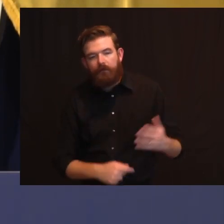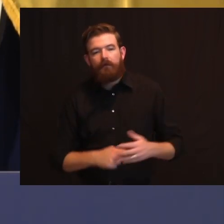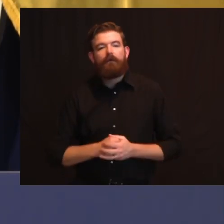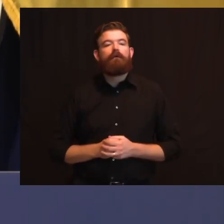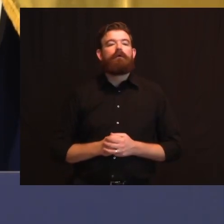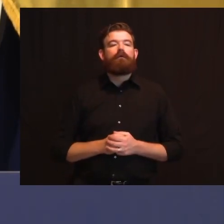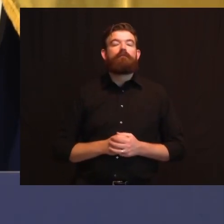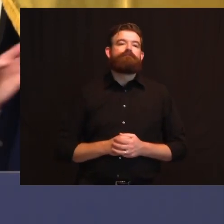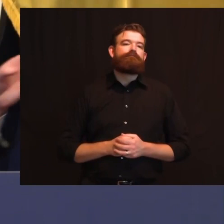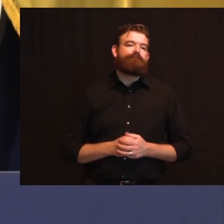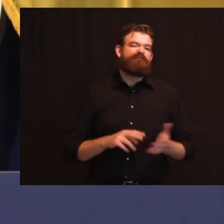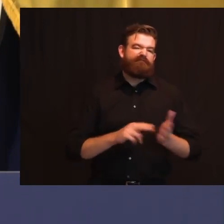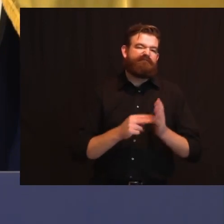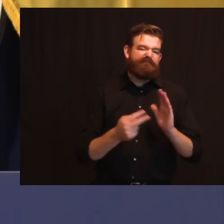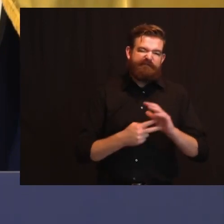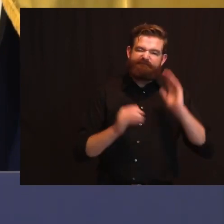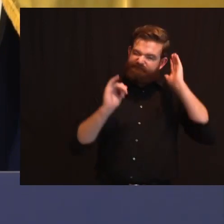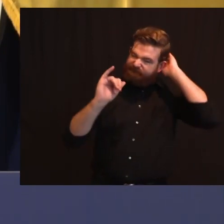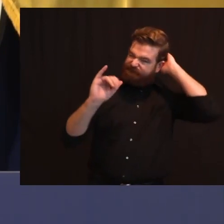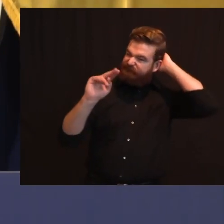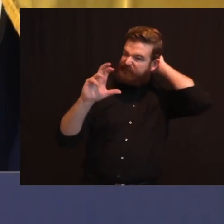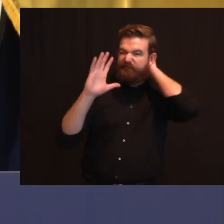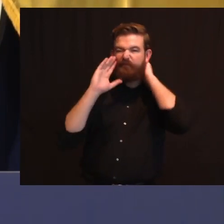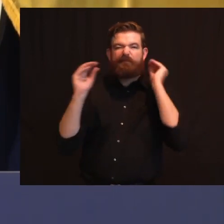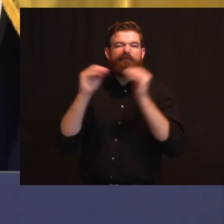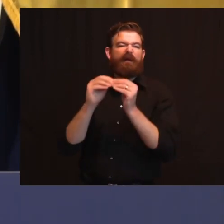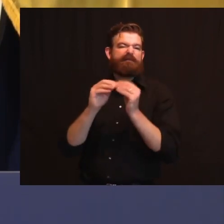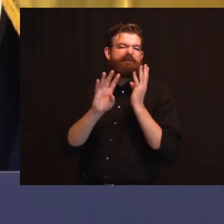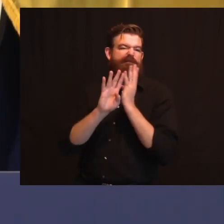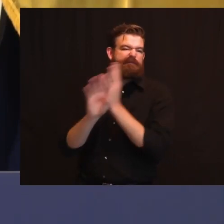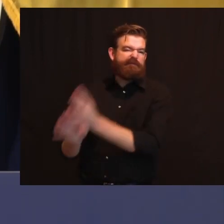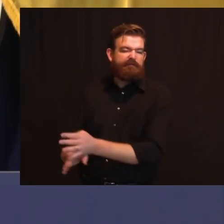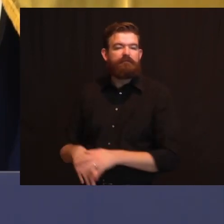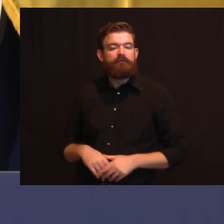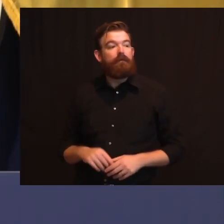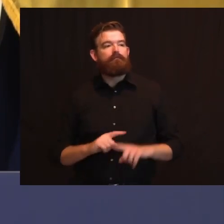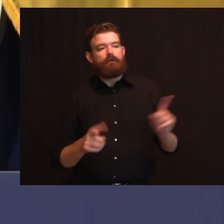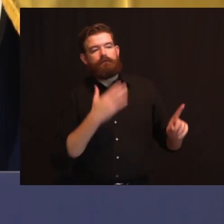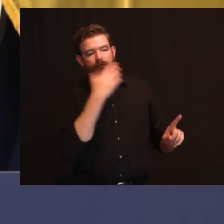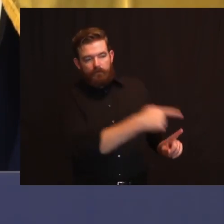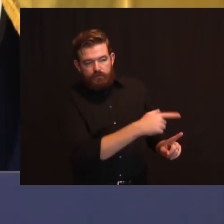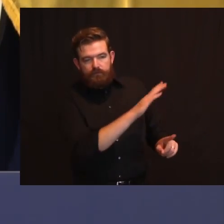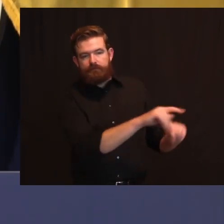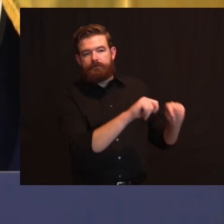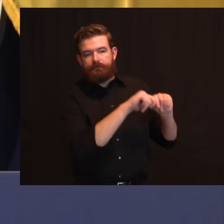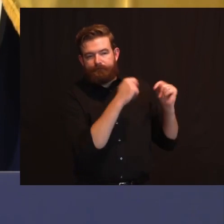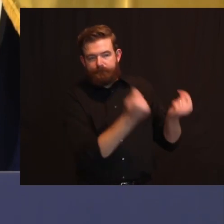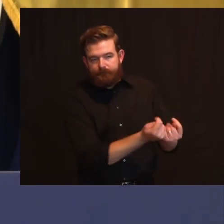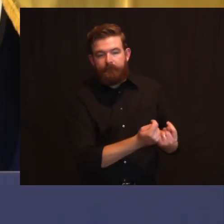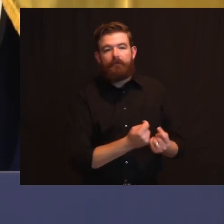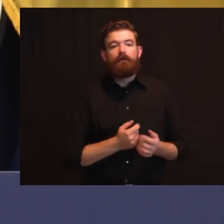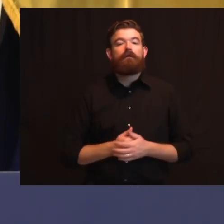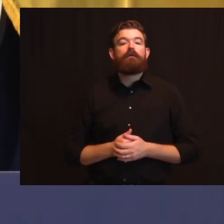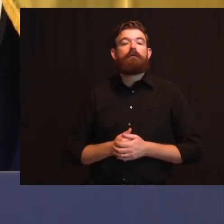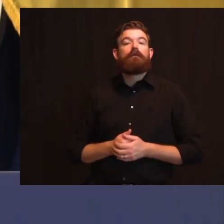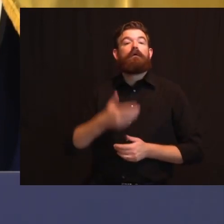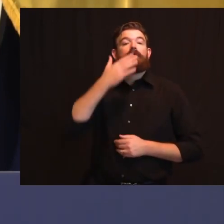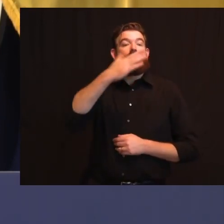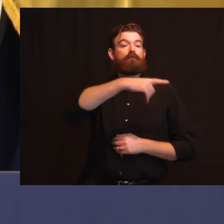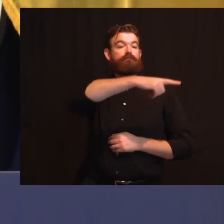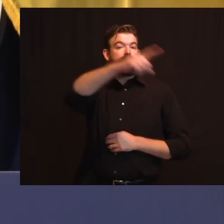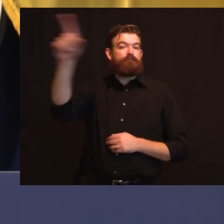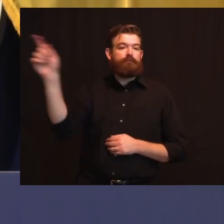tsunami that you're still facing. But to you and your colleagues, thank you for everything. And to everybody out there, thank you for your patience. And I know at